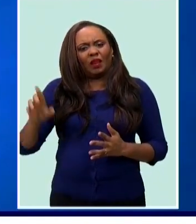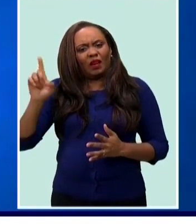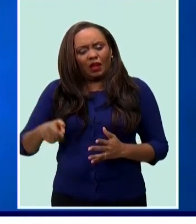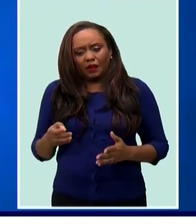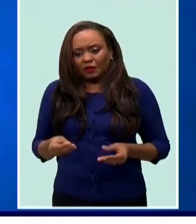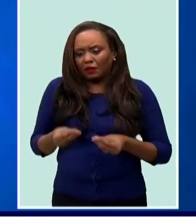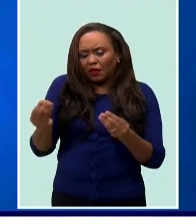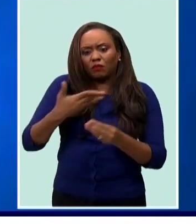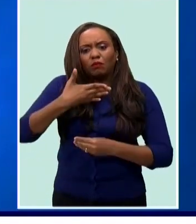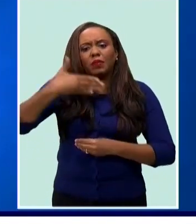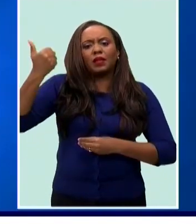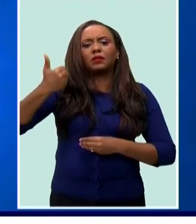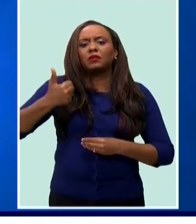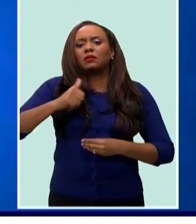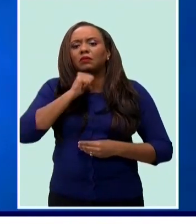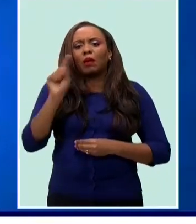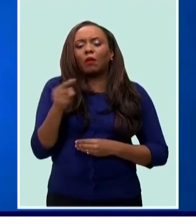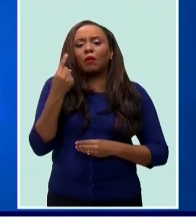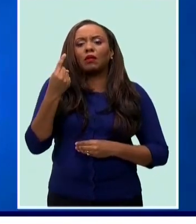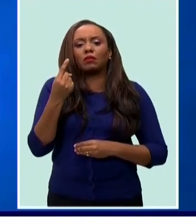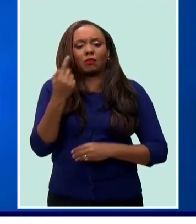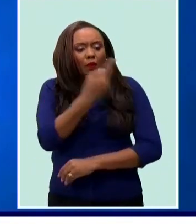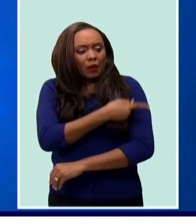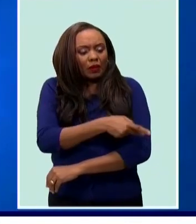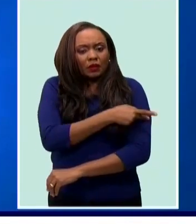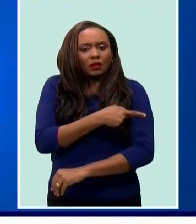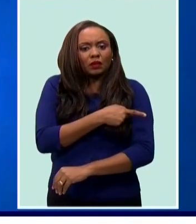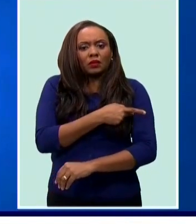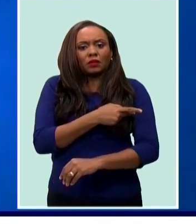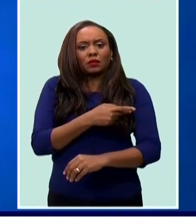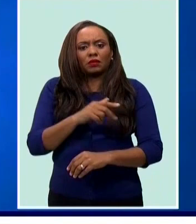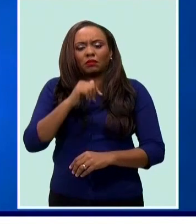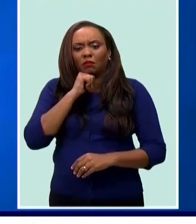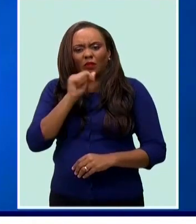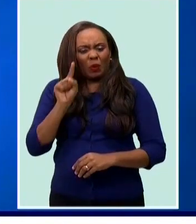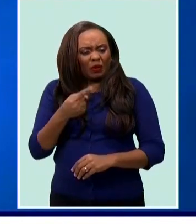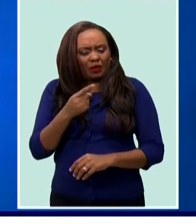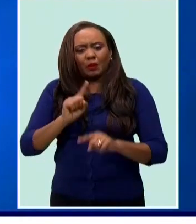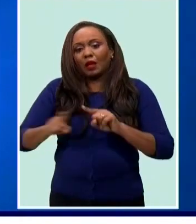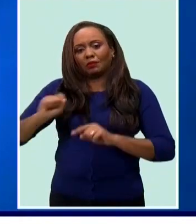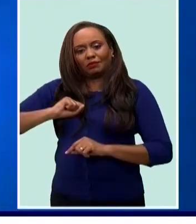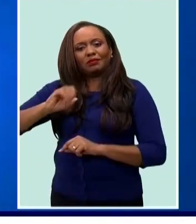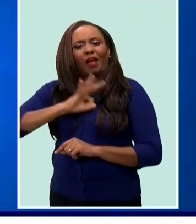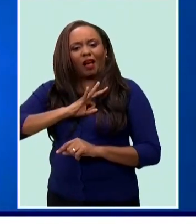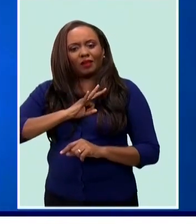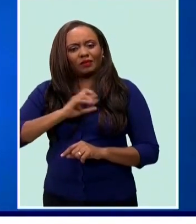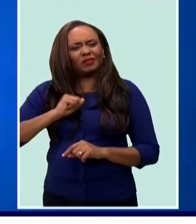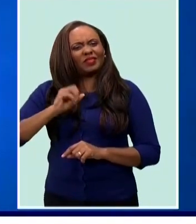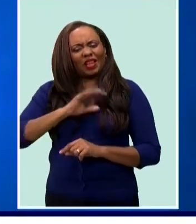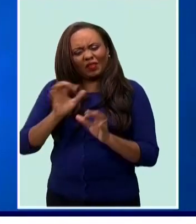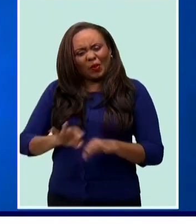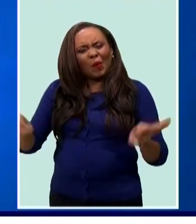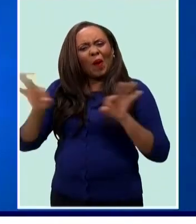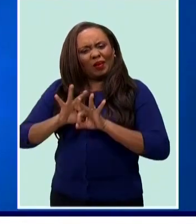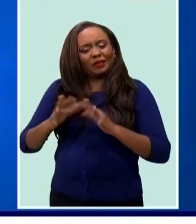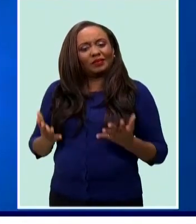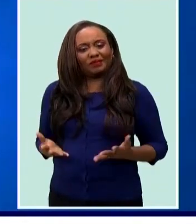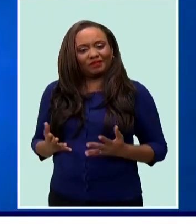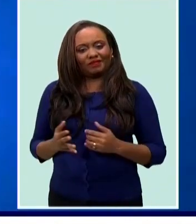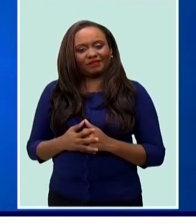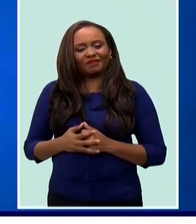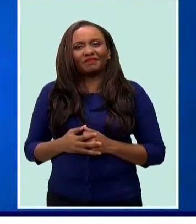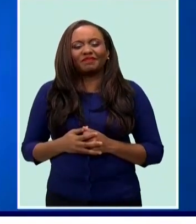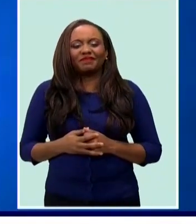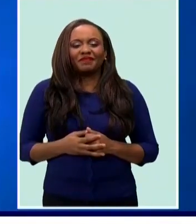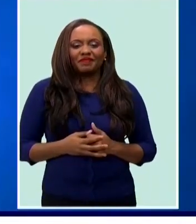provide the very best, not only for the patients of these facilities, but for the staff, which is very, very important to me. Lisa